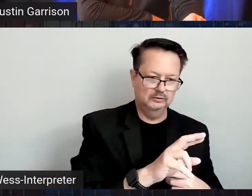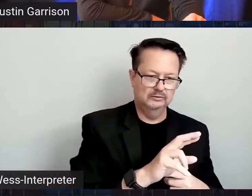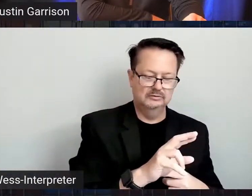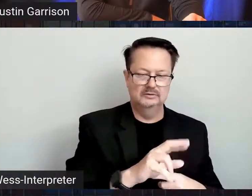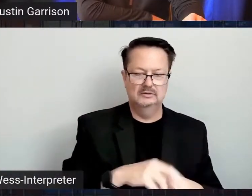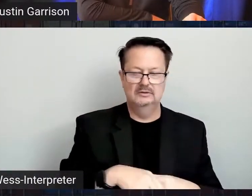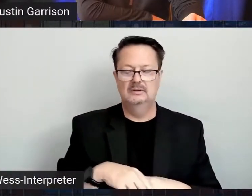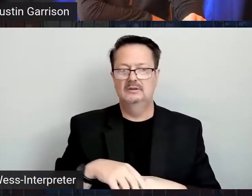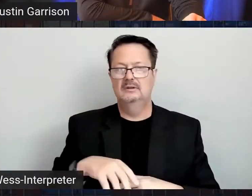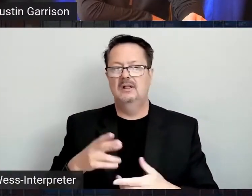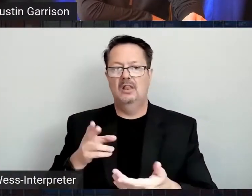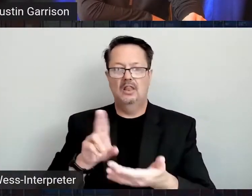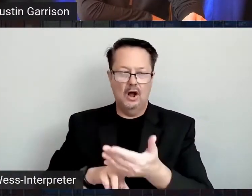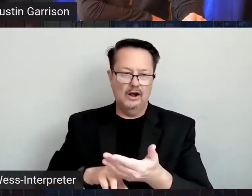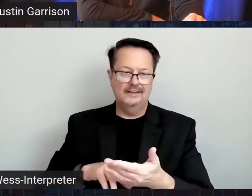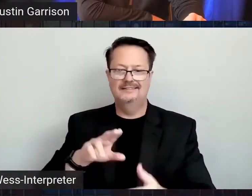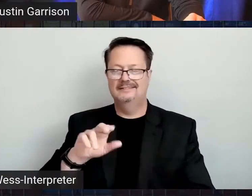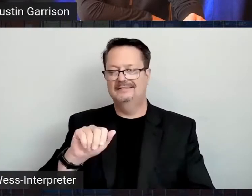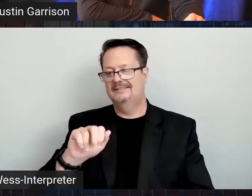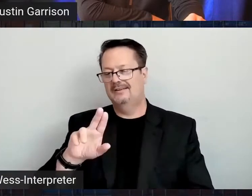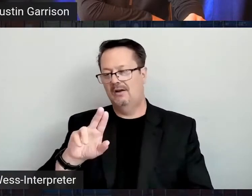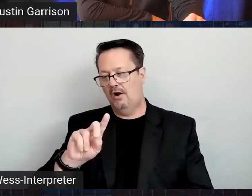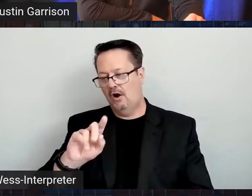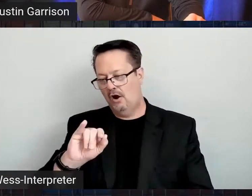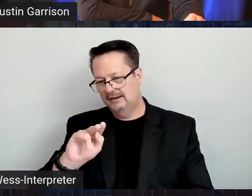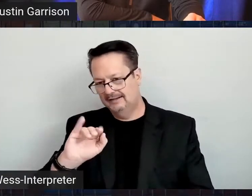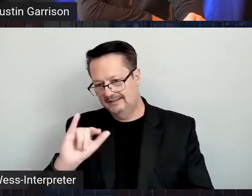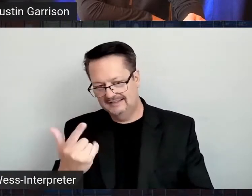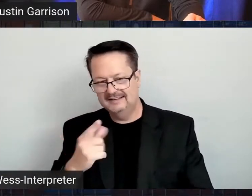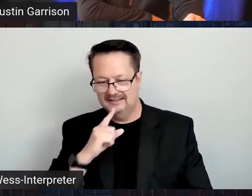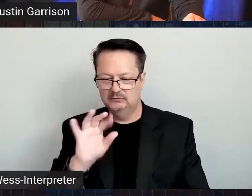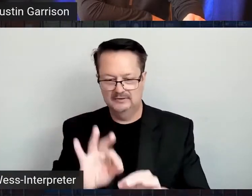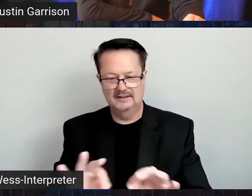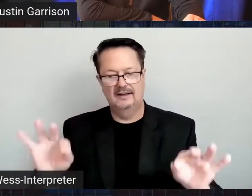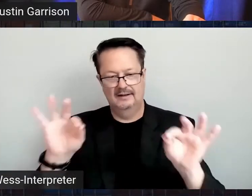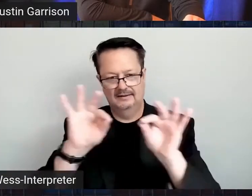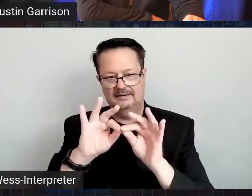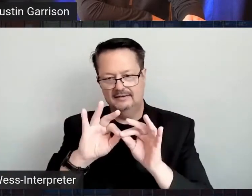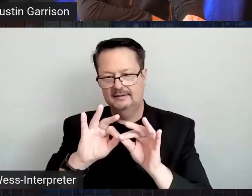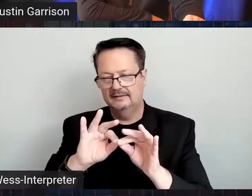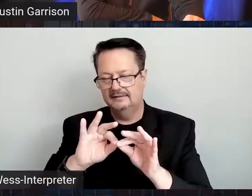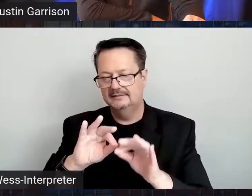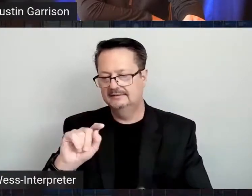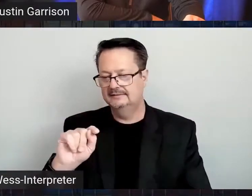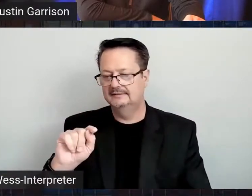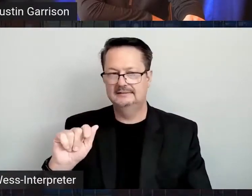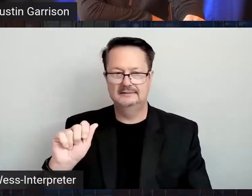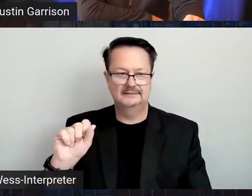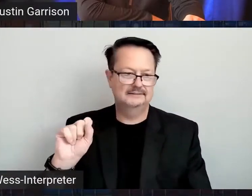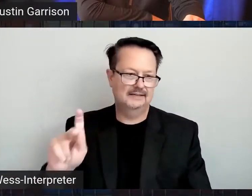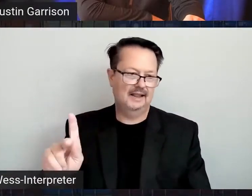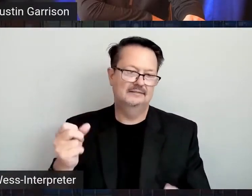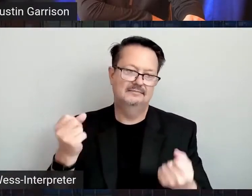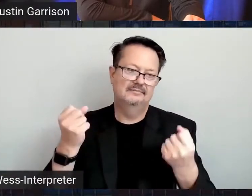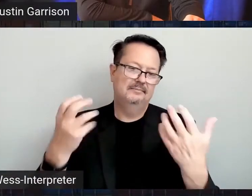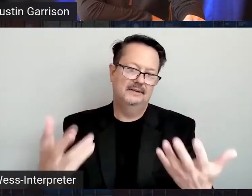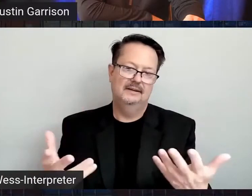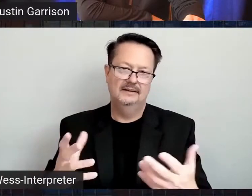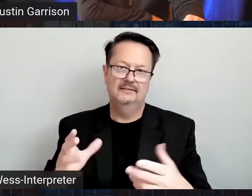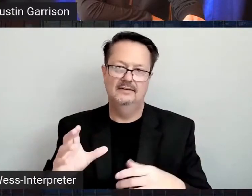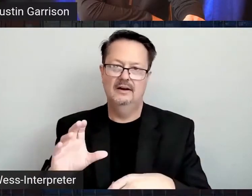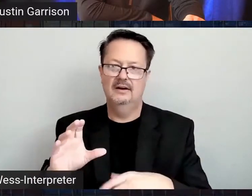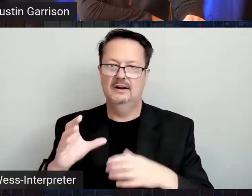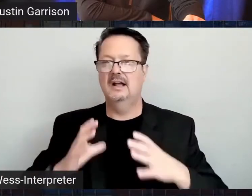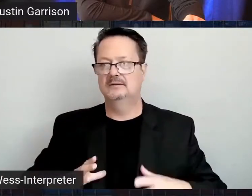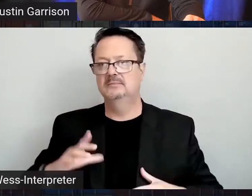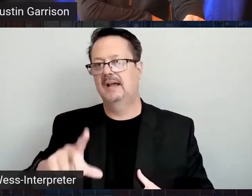Logging and auditing is one of the key tasks that a lot of our customers would have to do on the cluster management. So it is